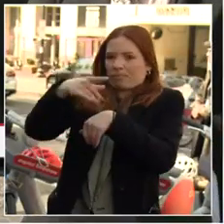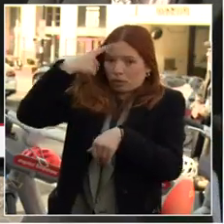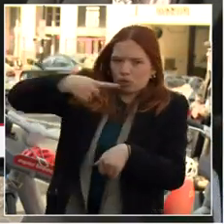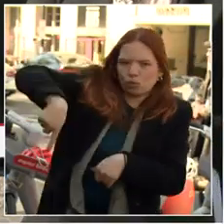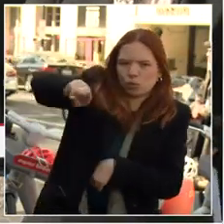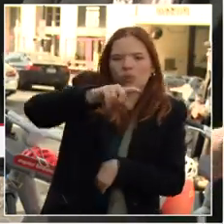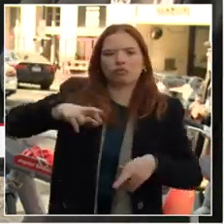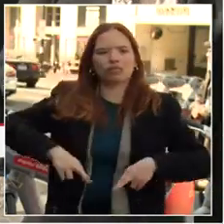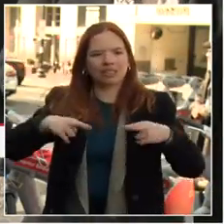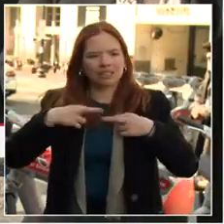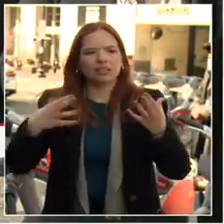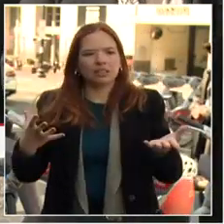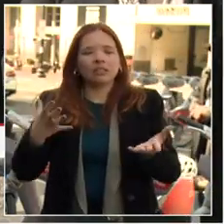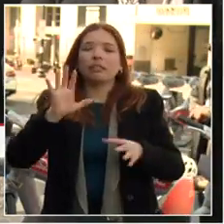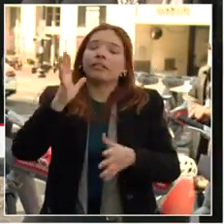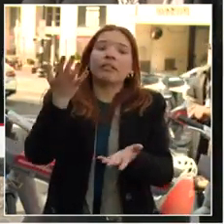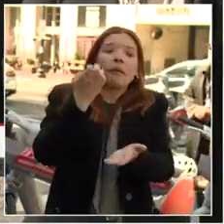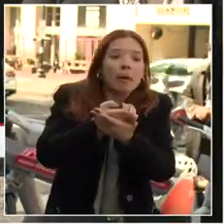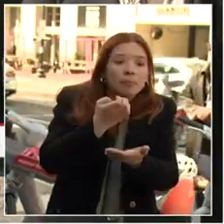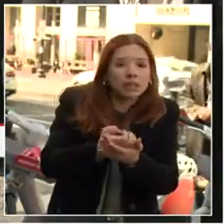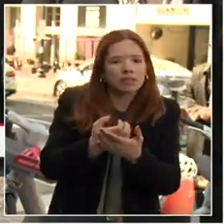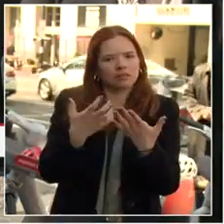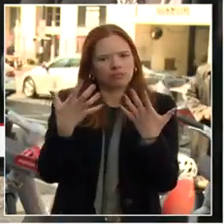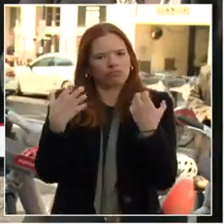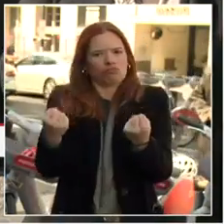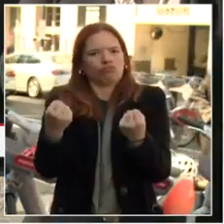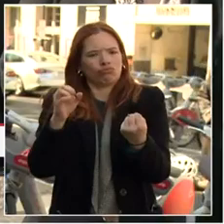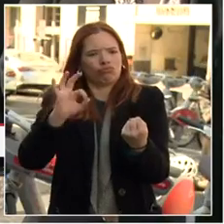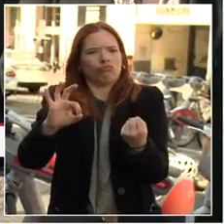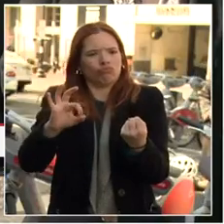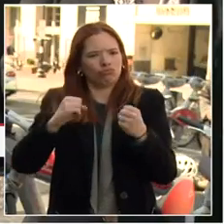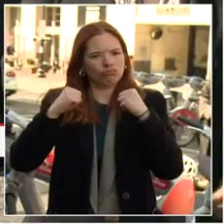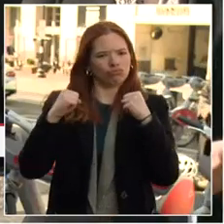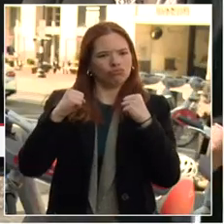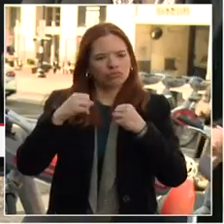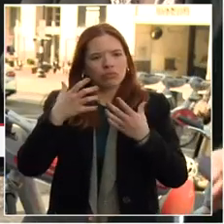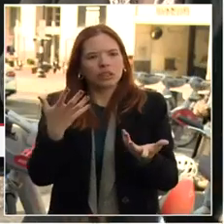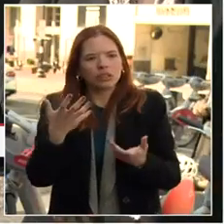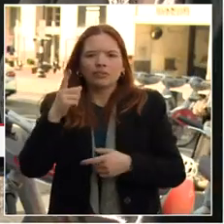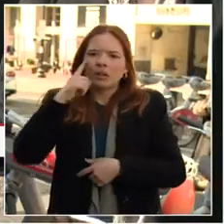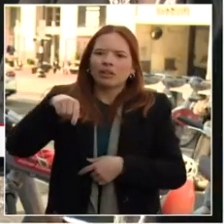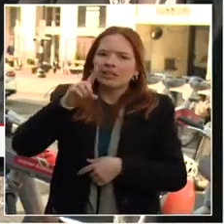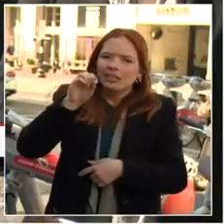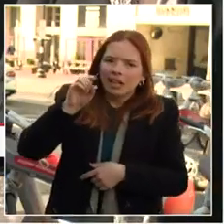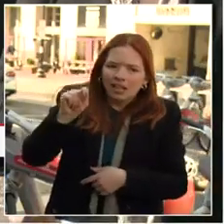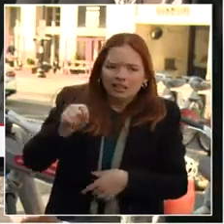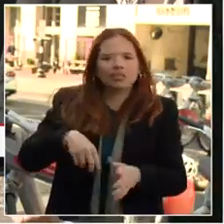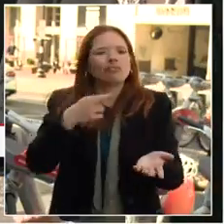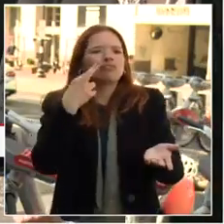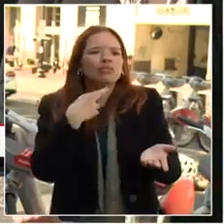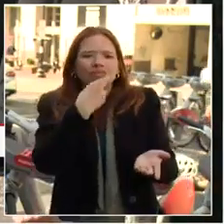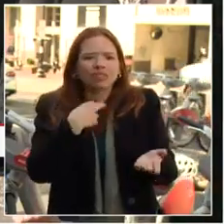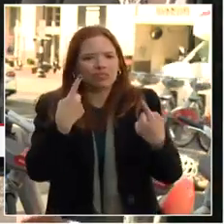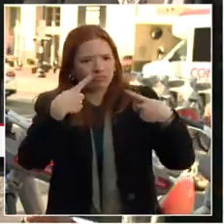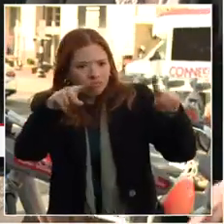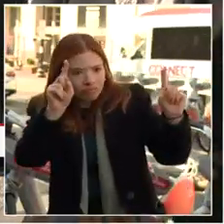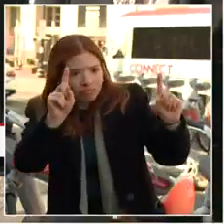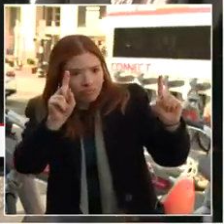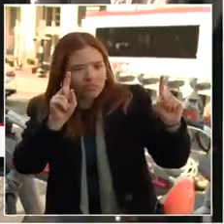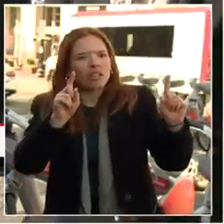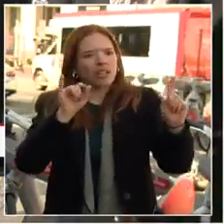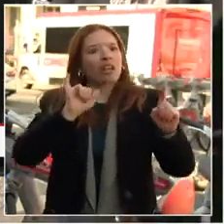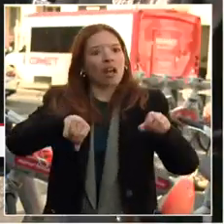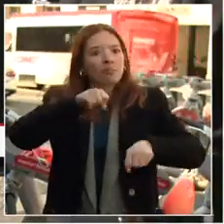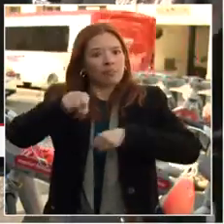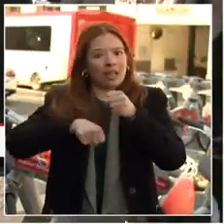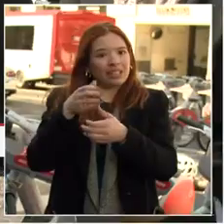connection between the vitality of DC's downtown and the restaurant community, and how bike share and transportation can sort of